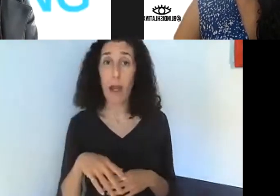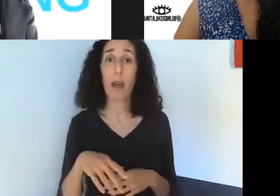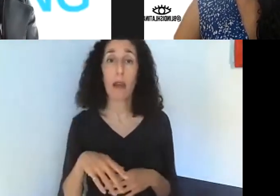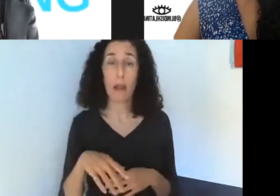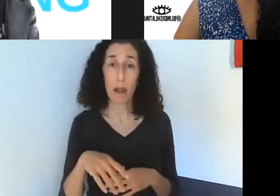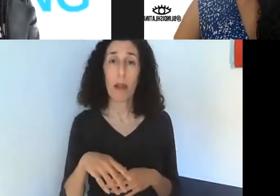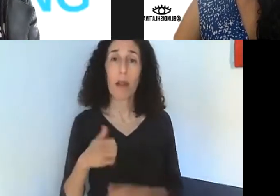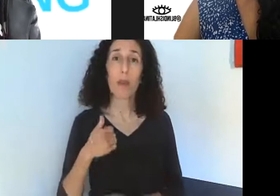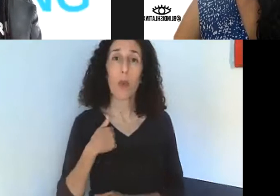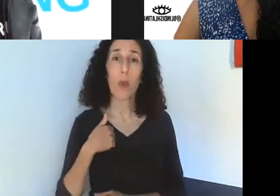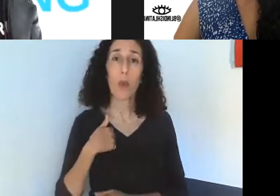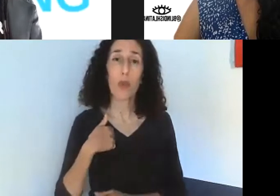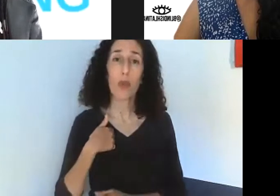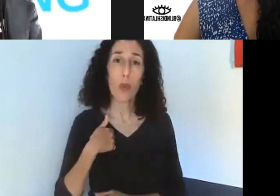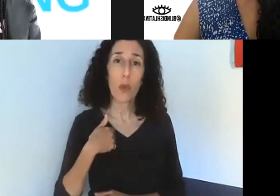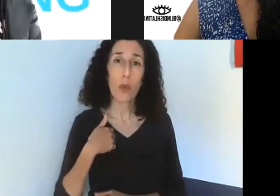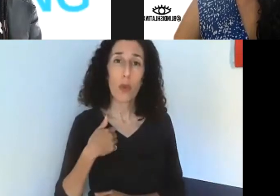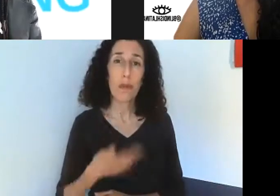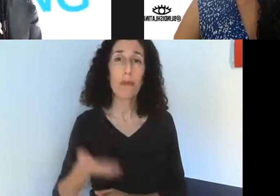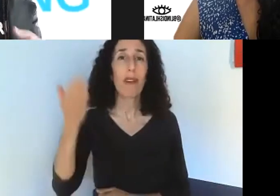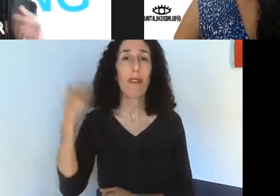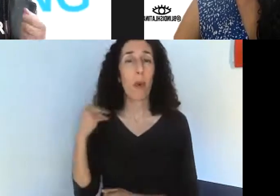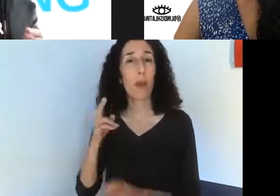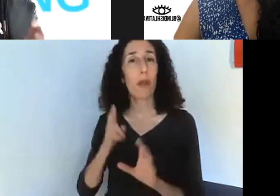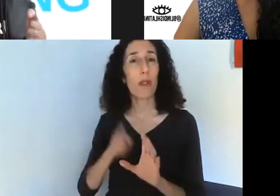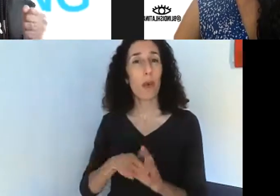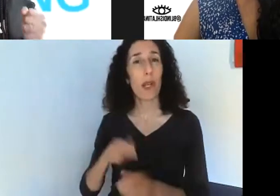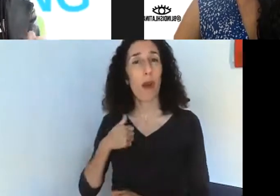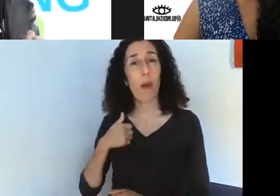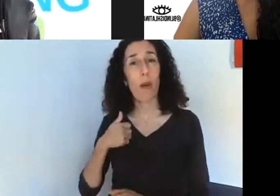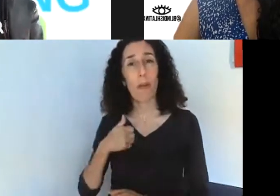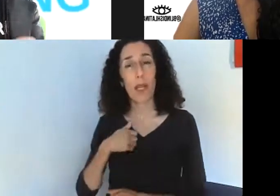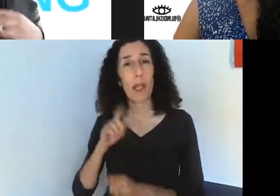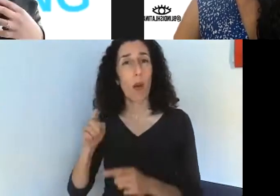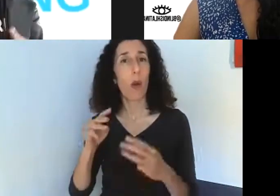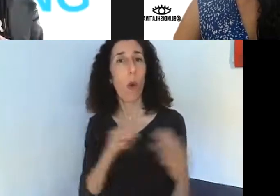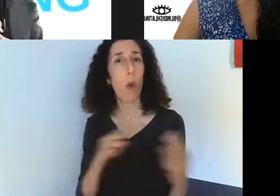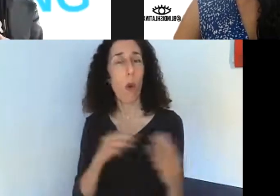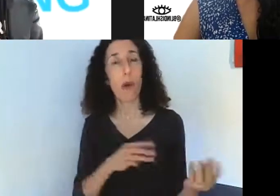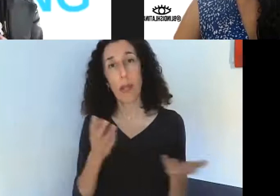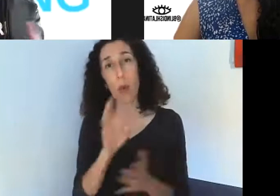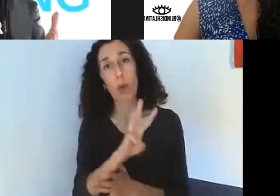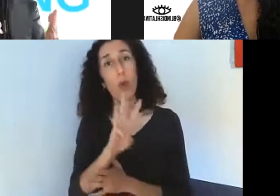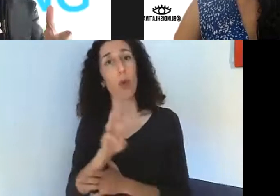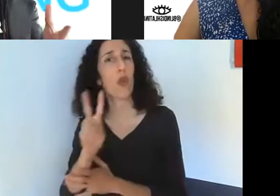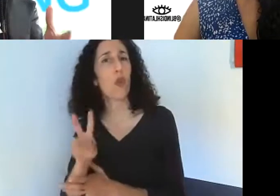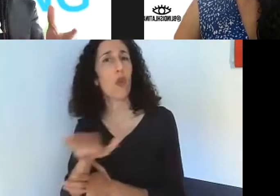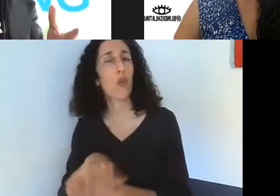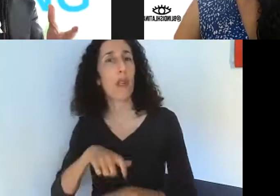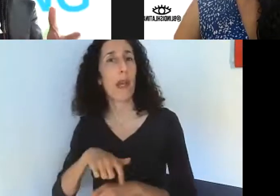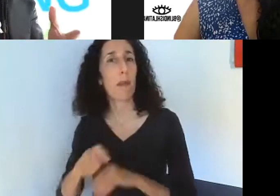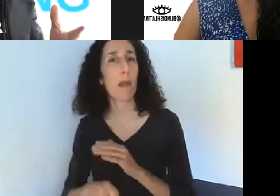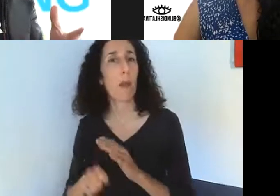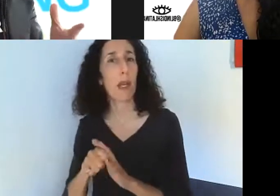Second World War. So during the Second World War, we saw a push for curb cuts because we had a